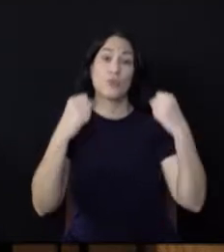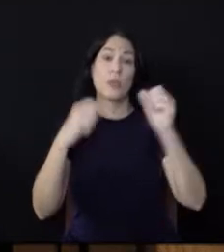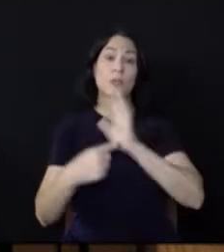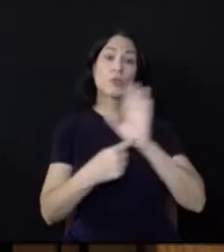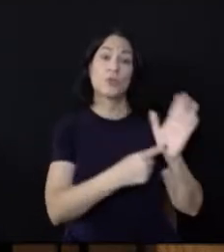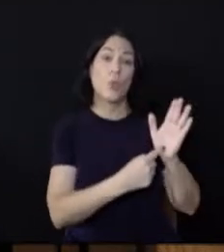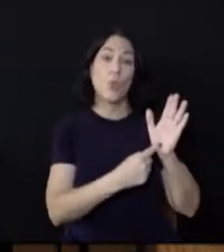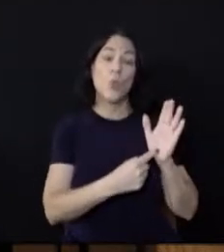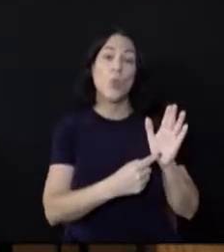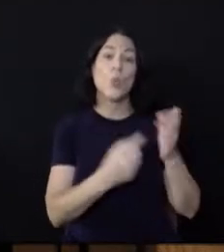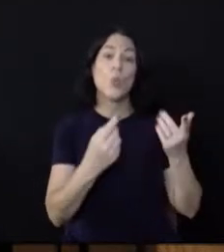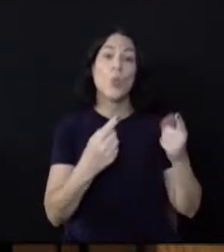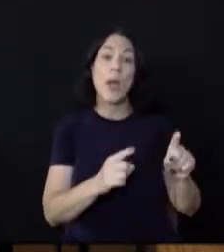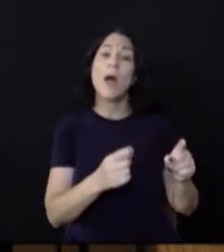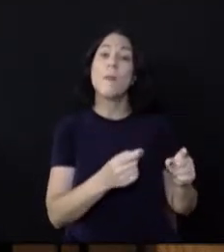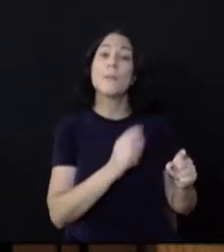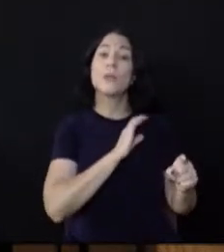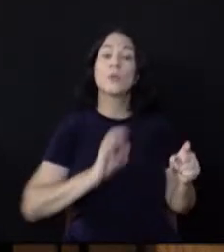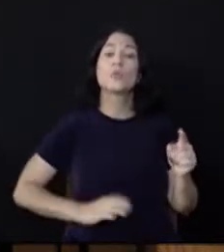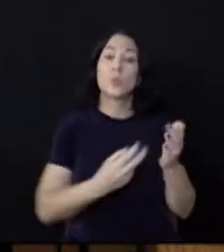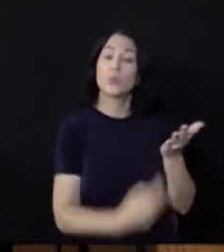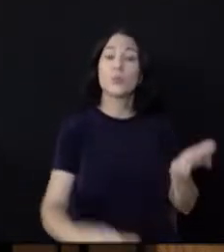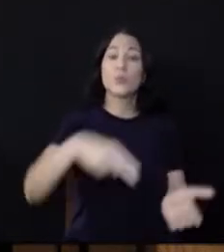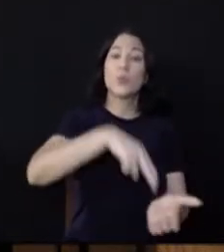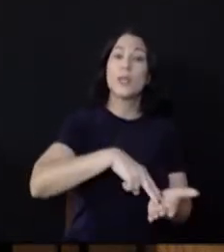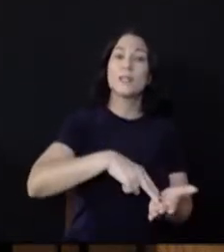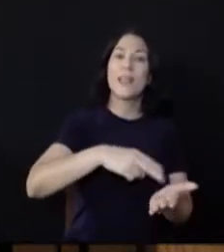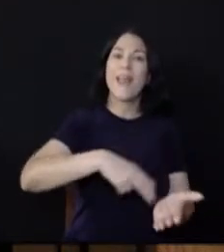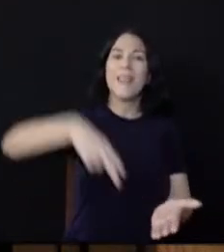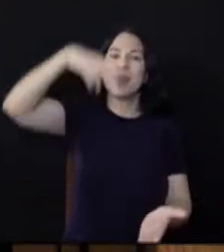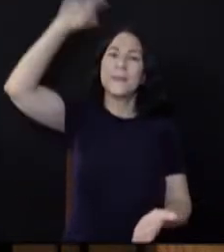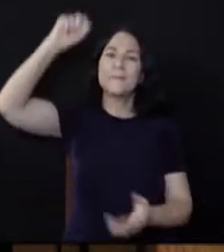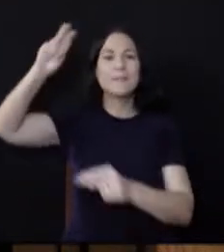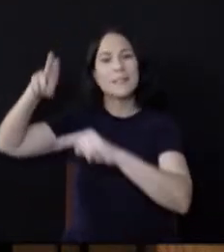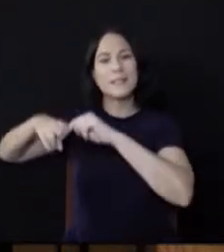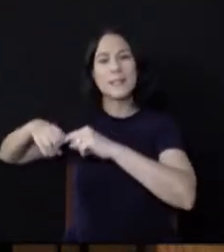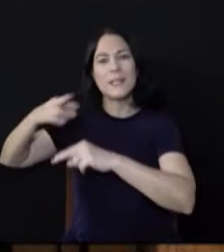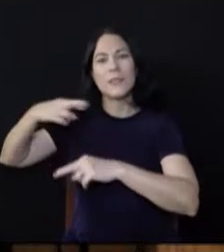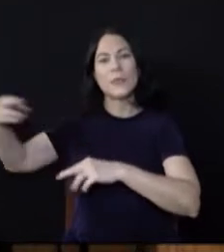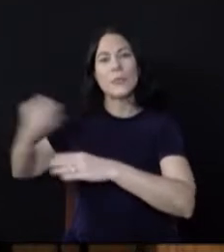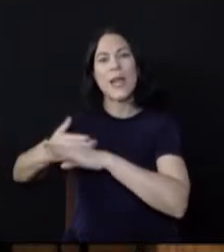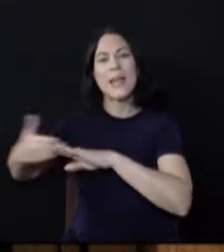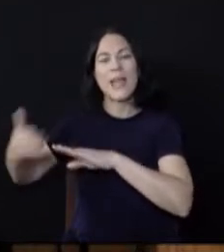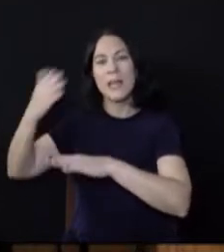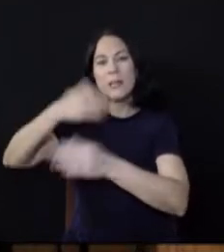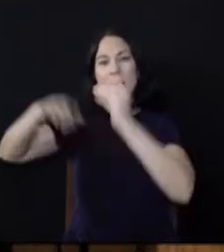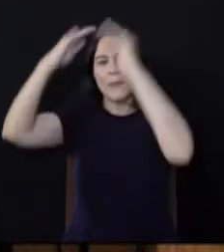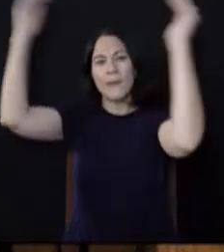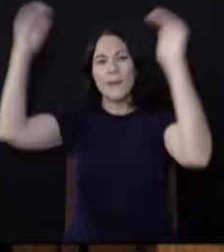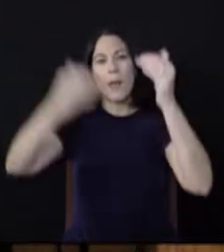raised Christ from the dead and seated him at the right hand in the heavenly realms, far above